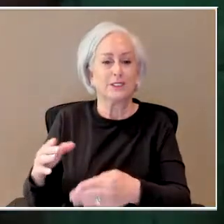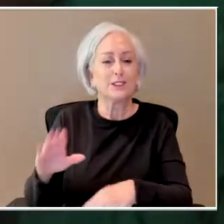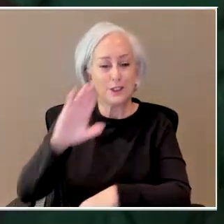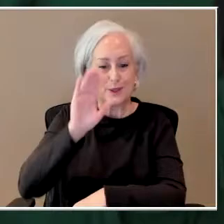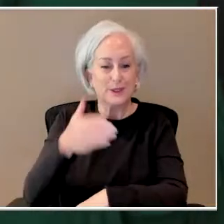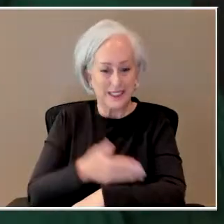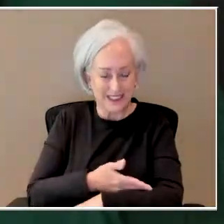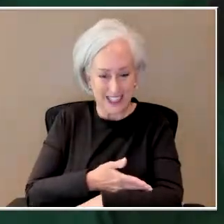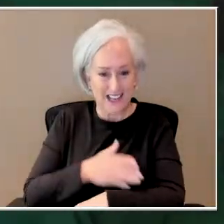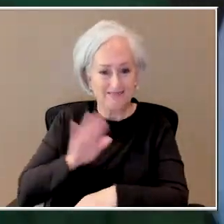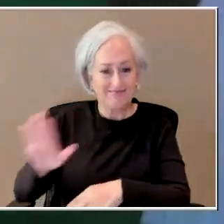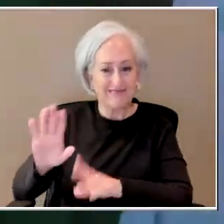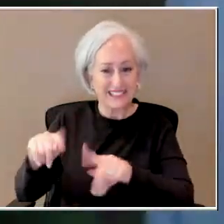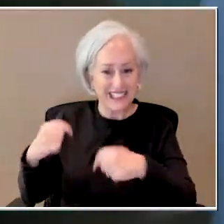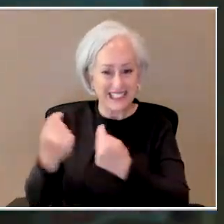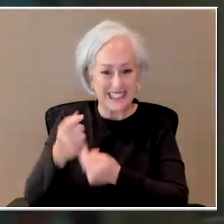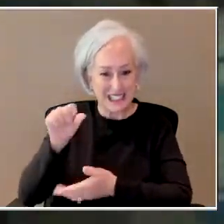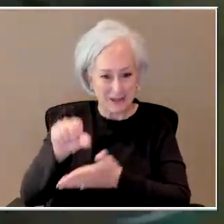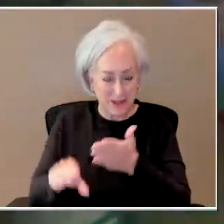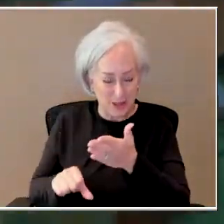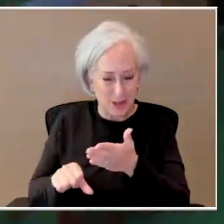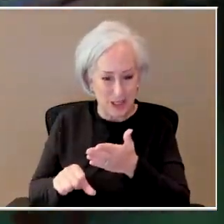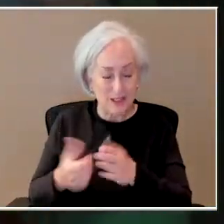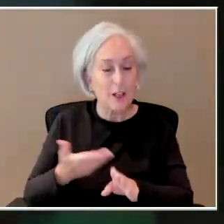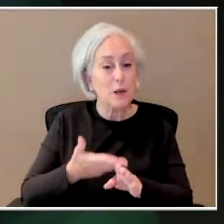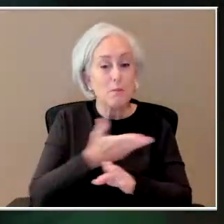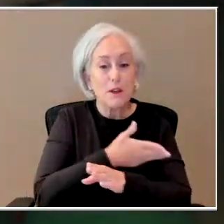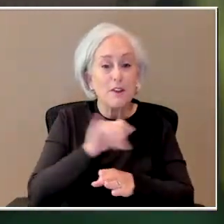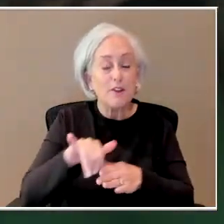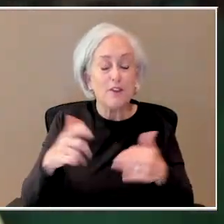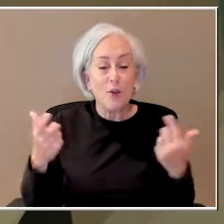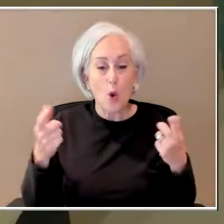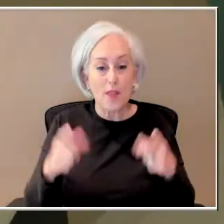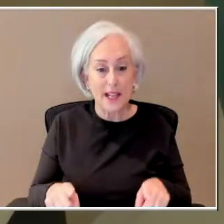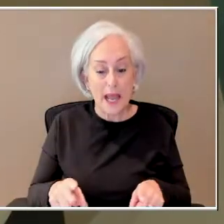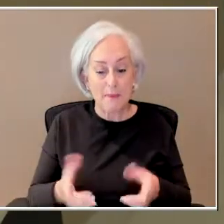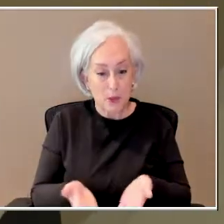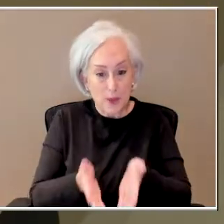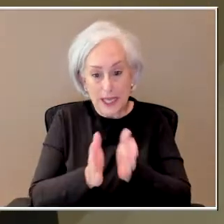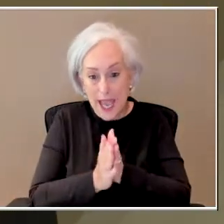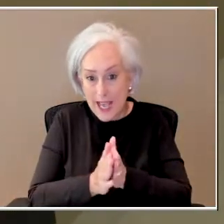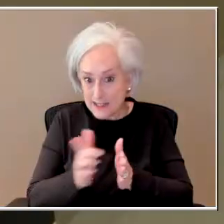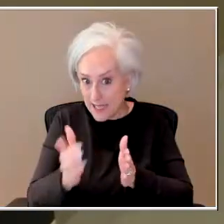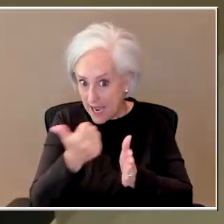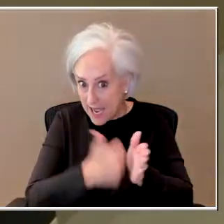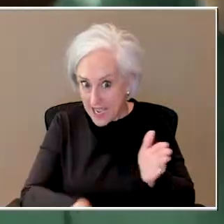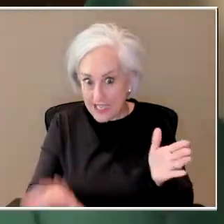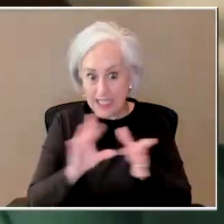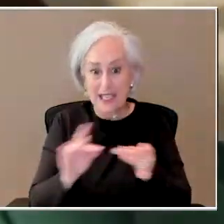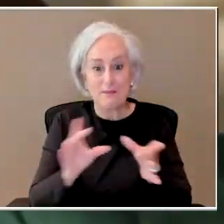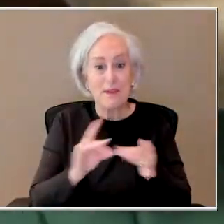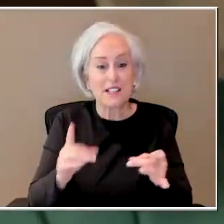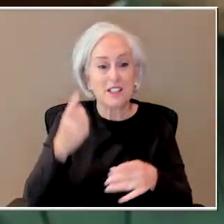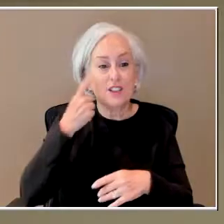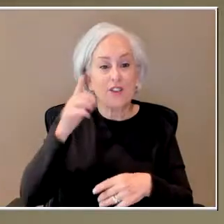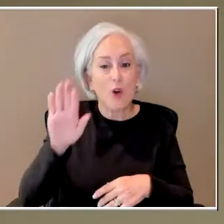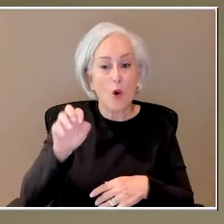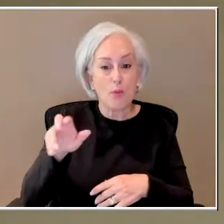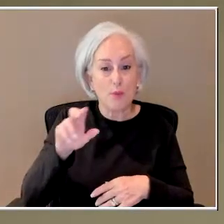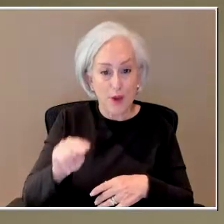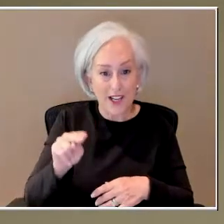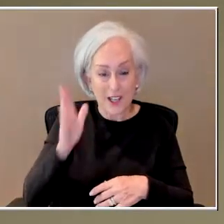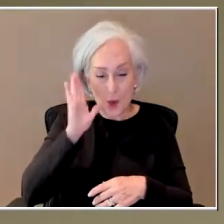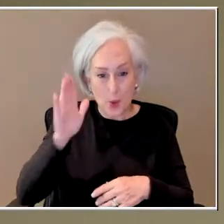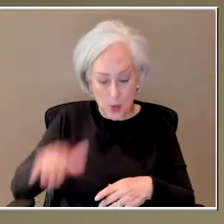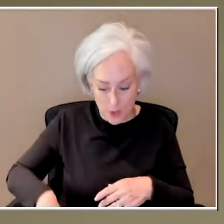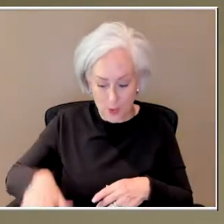this surgery, we had asked Jessica and Dr. Coomer if they had any messages for Brennan, who will one day grow up and see this story. Your